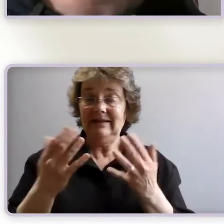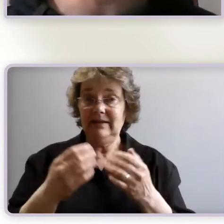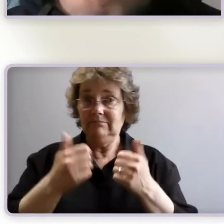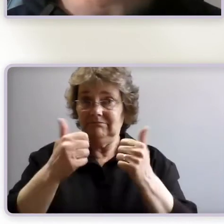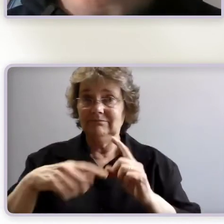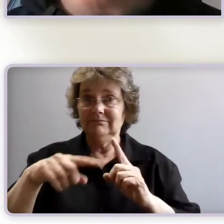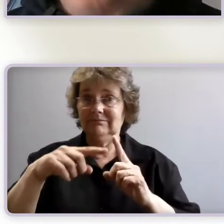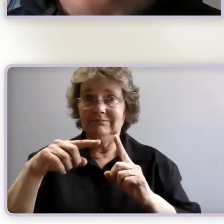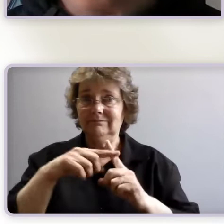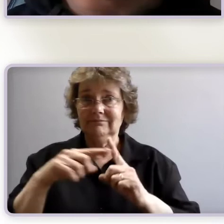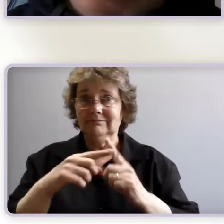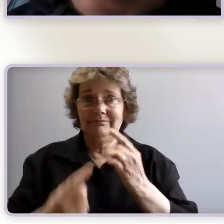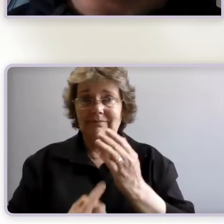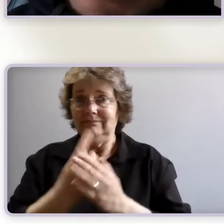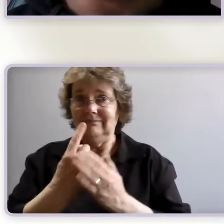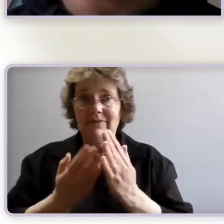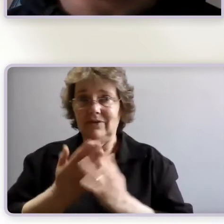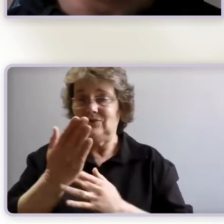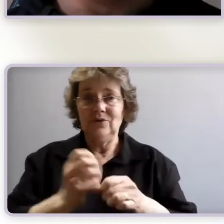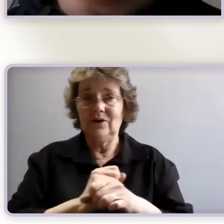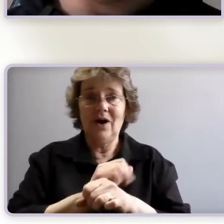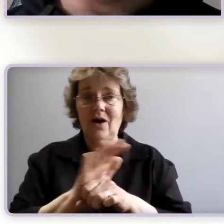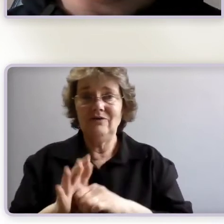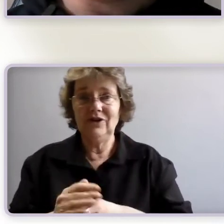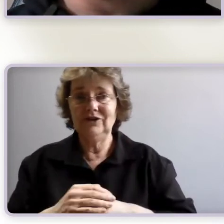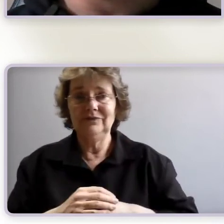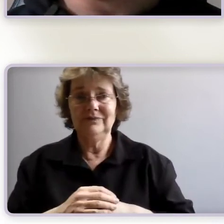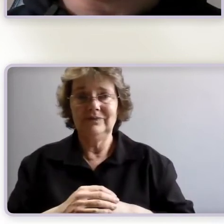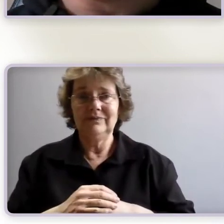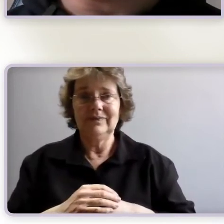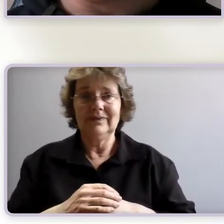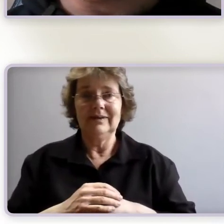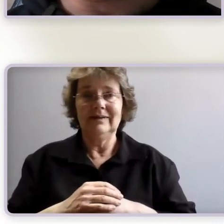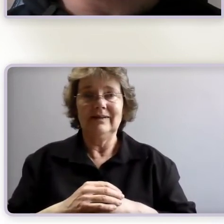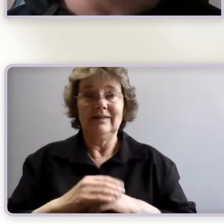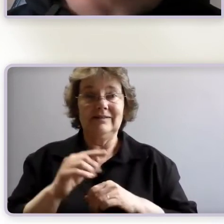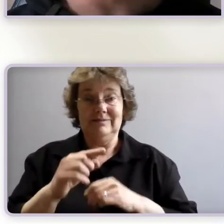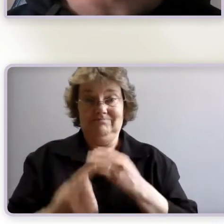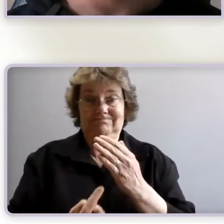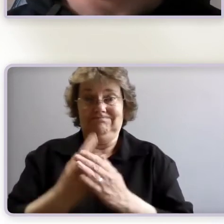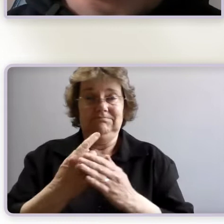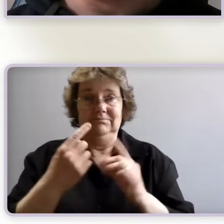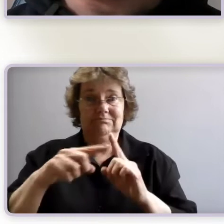are there any of these good things that we can use in the future?